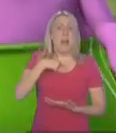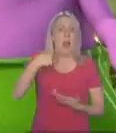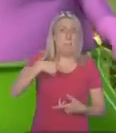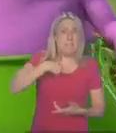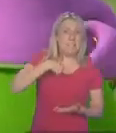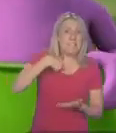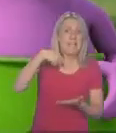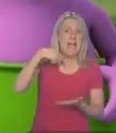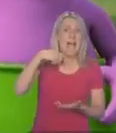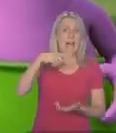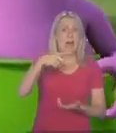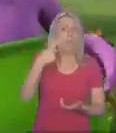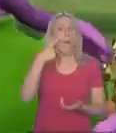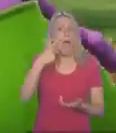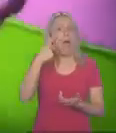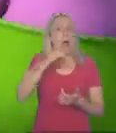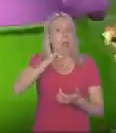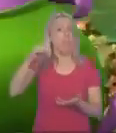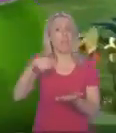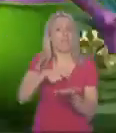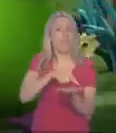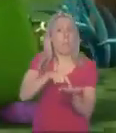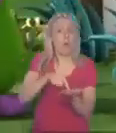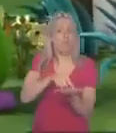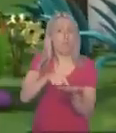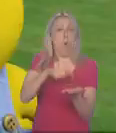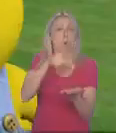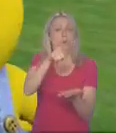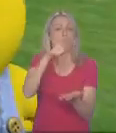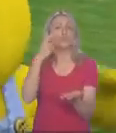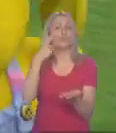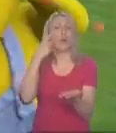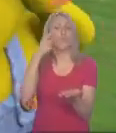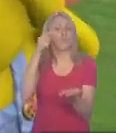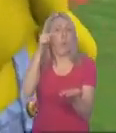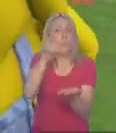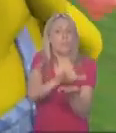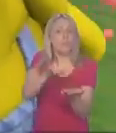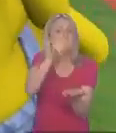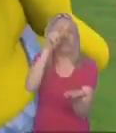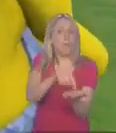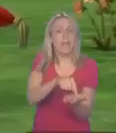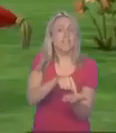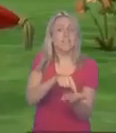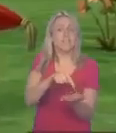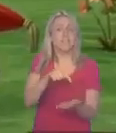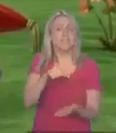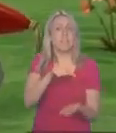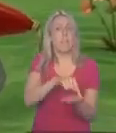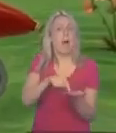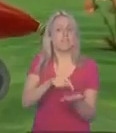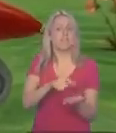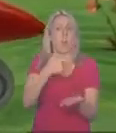do anything with this remote control, just as long as you know which buttons to press. Buttons.